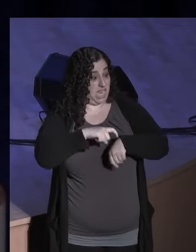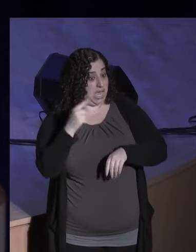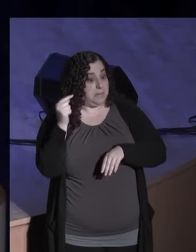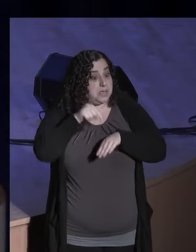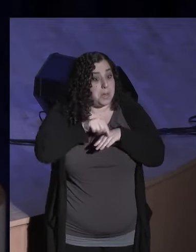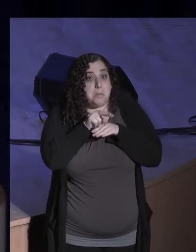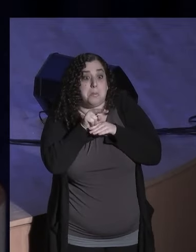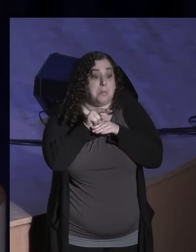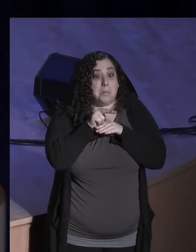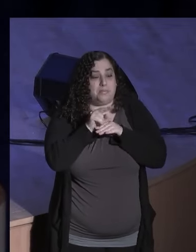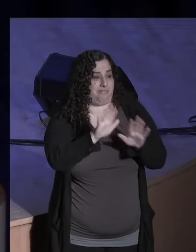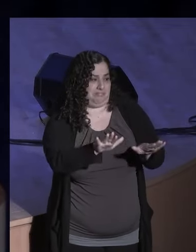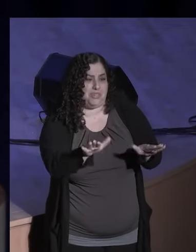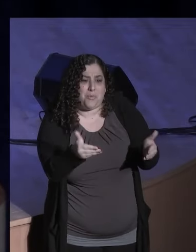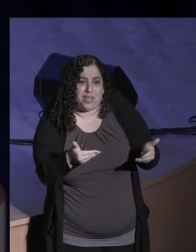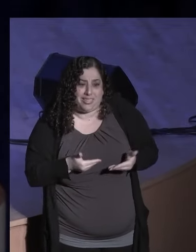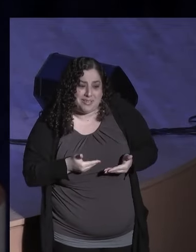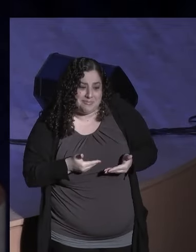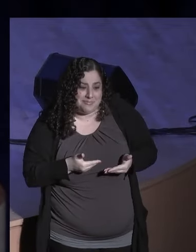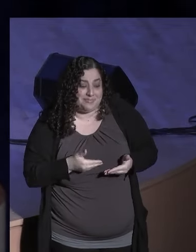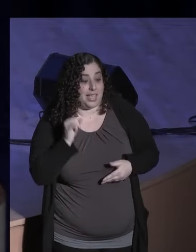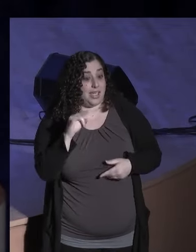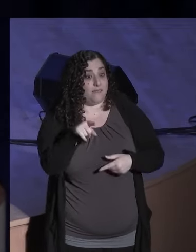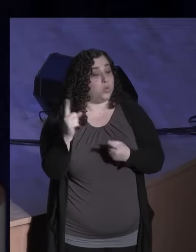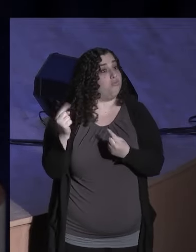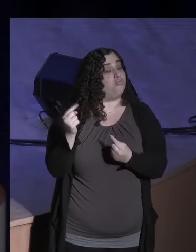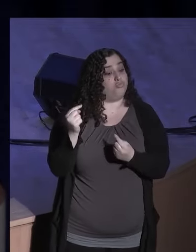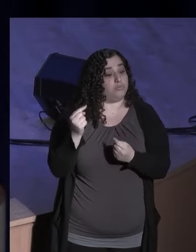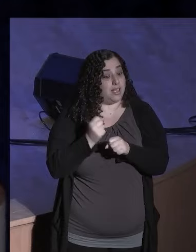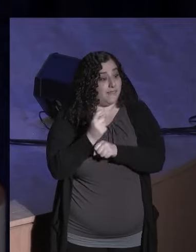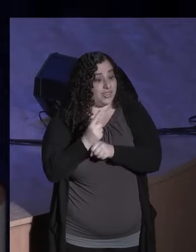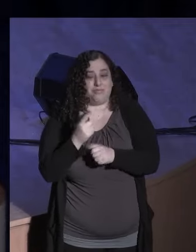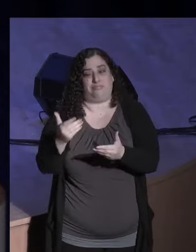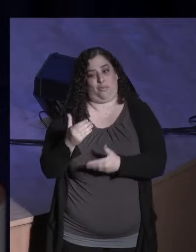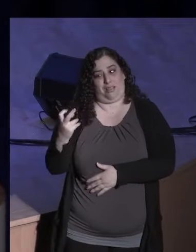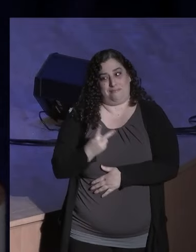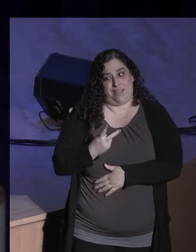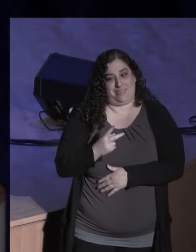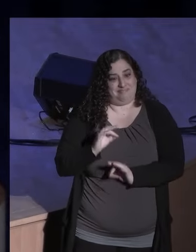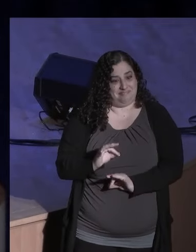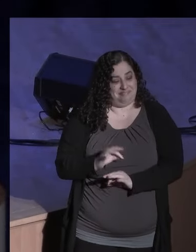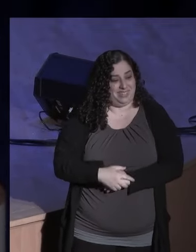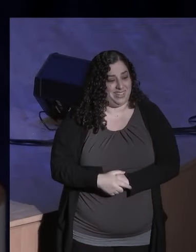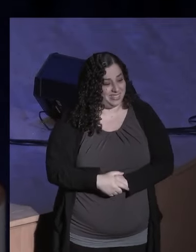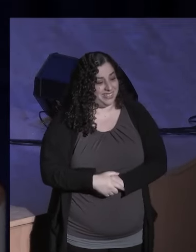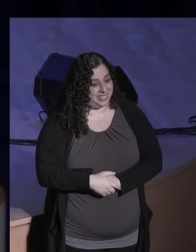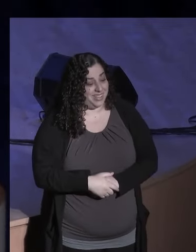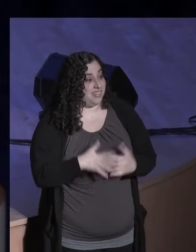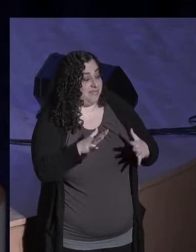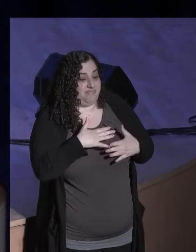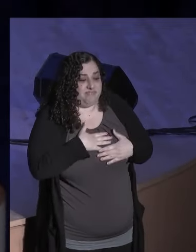who are have been here before, we welcome you back. It's my honor to introduce Lonnie G.